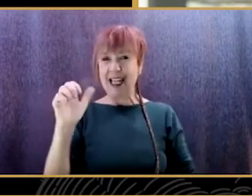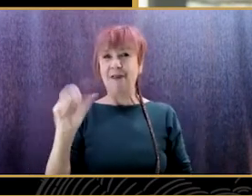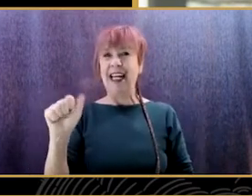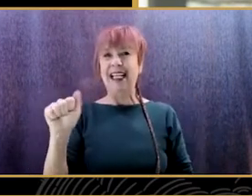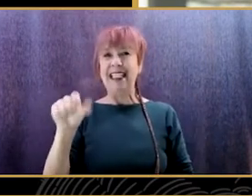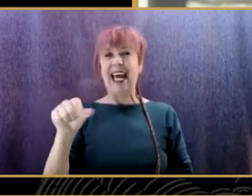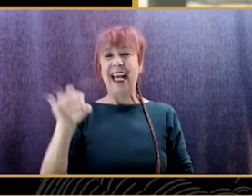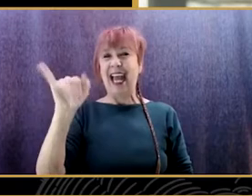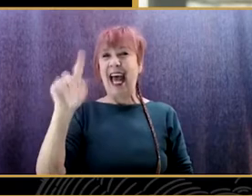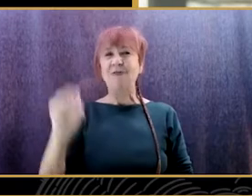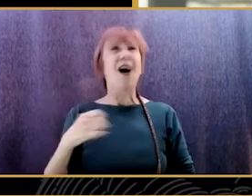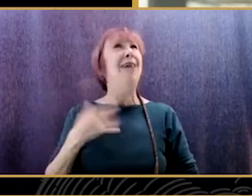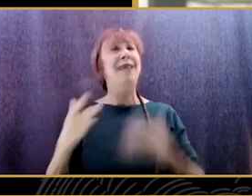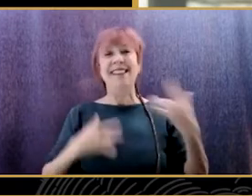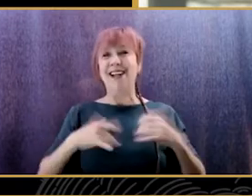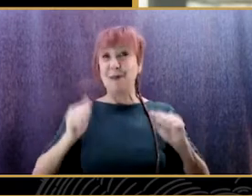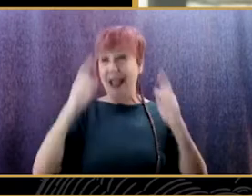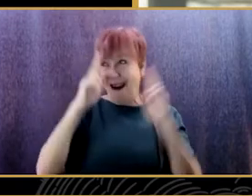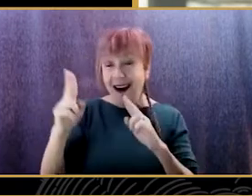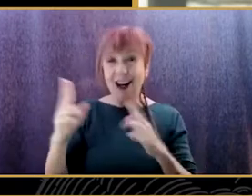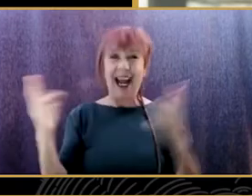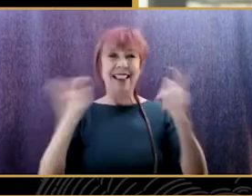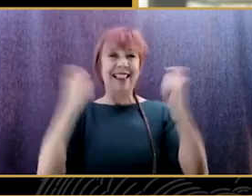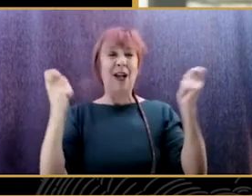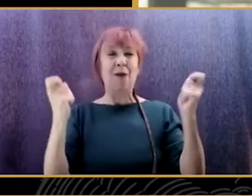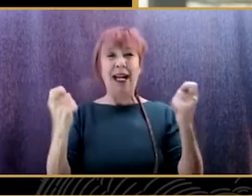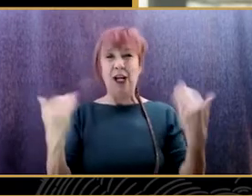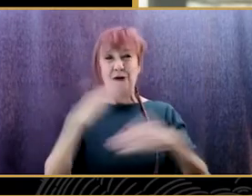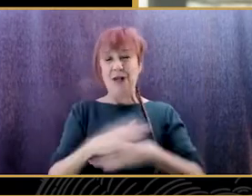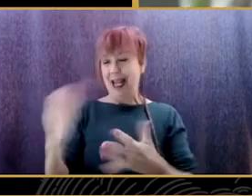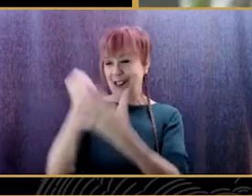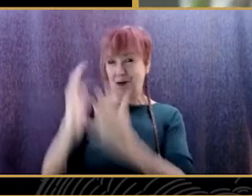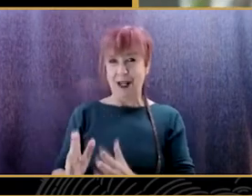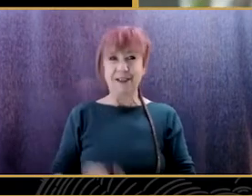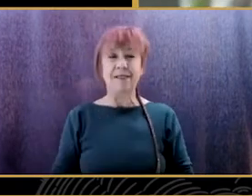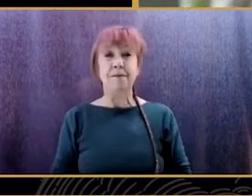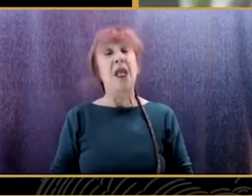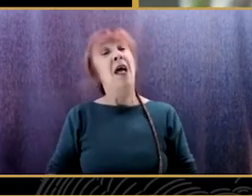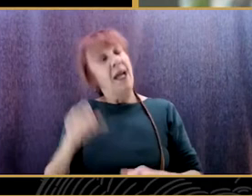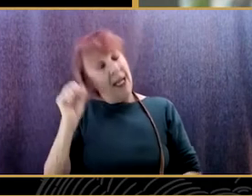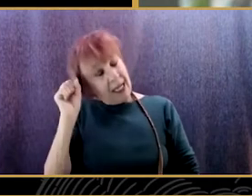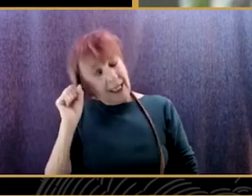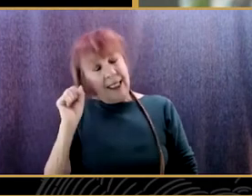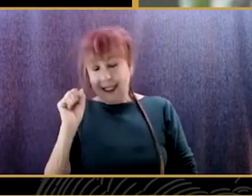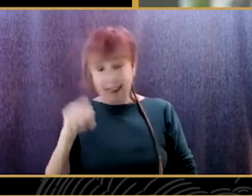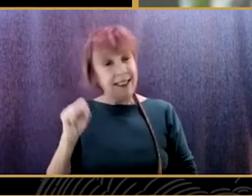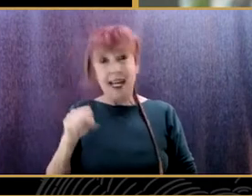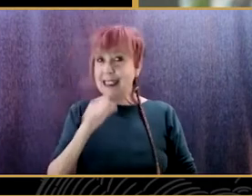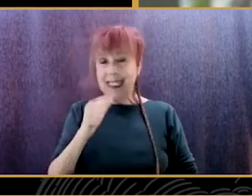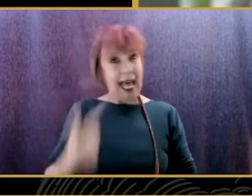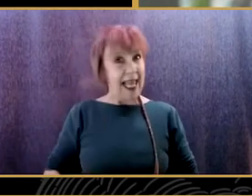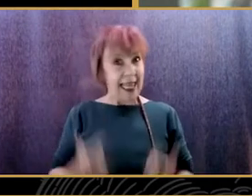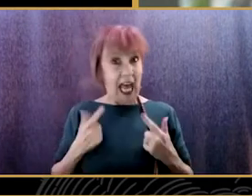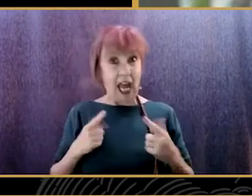excited to be honoring and celebrating tonight's award recipients. Now, although we aren't gathered here